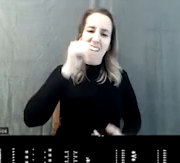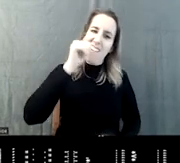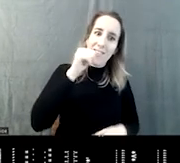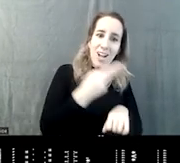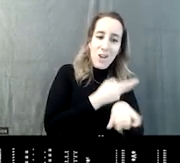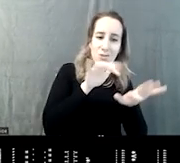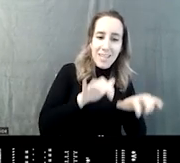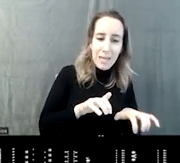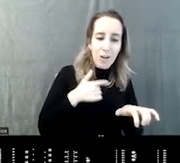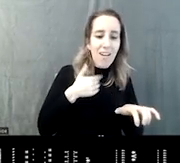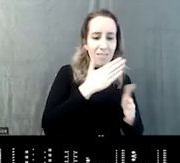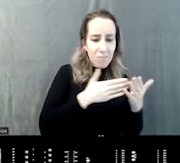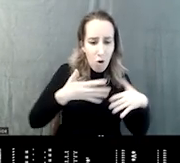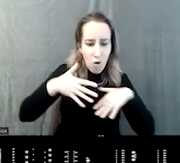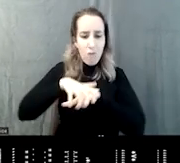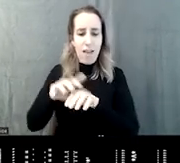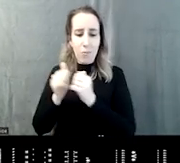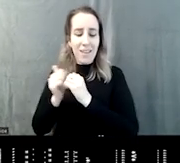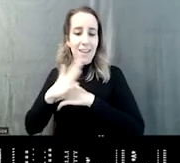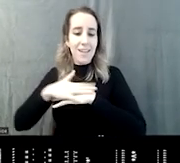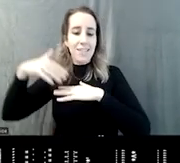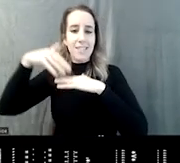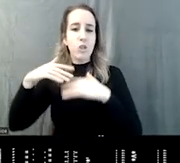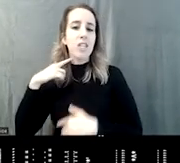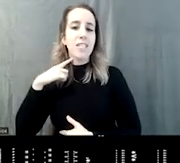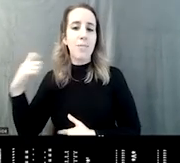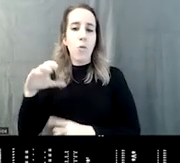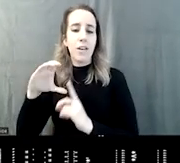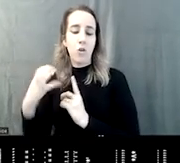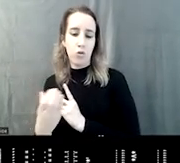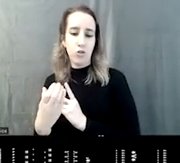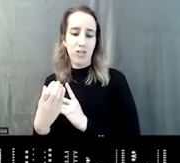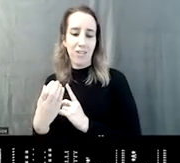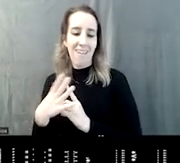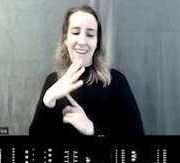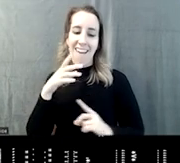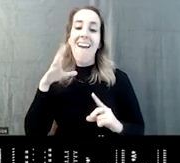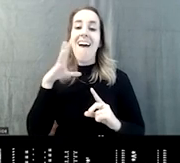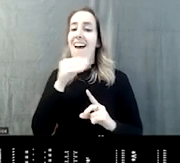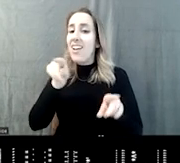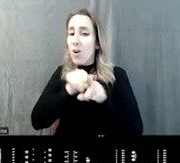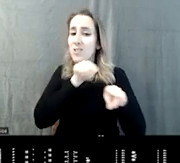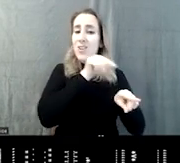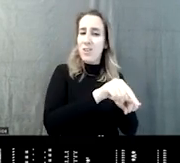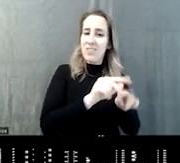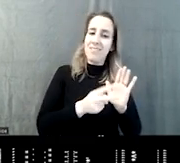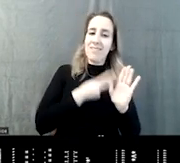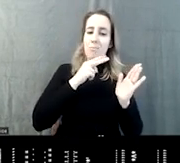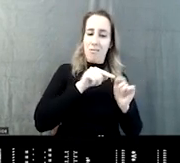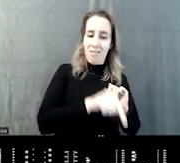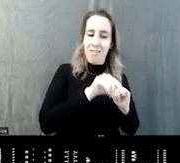of Indigenous Sāmoan culture. And then I love thinking about the keyboard as a tool for